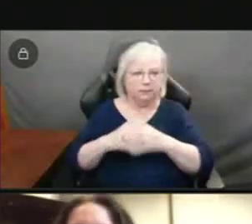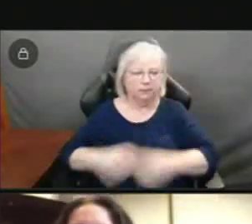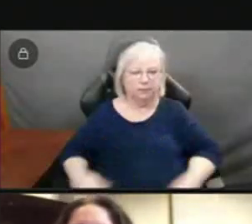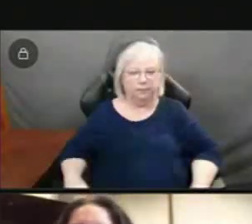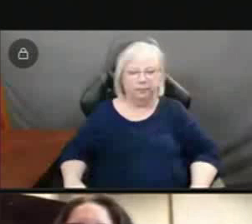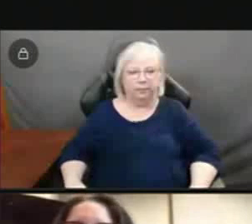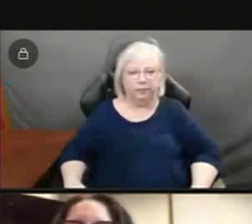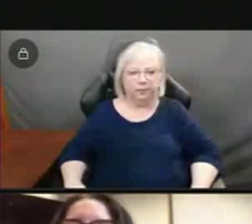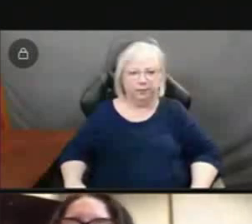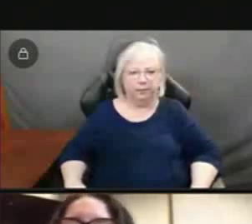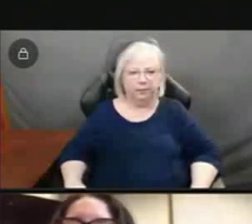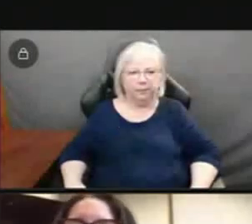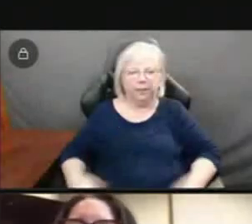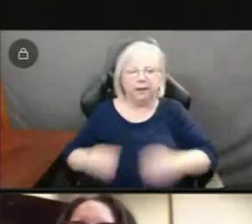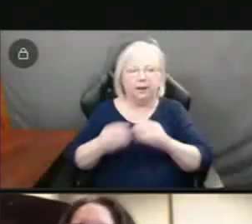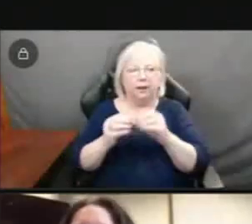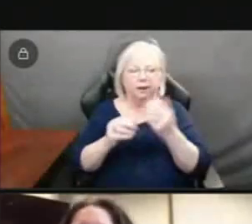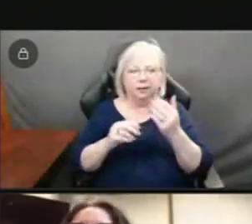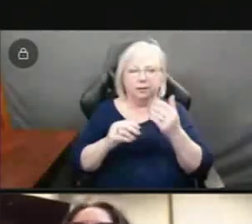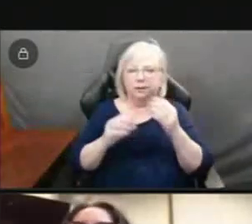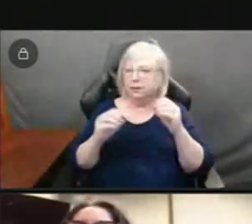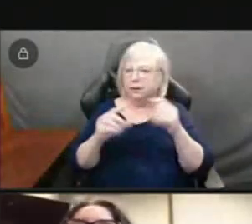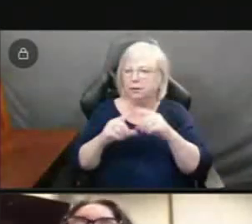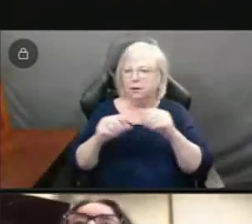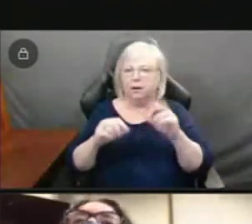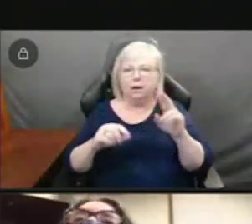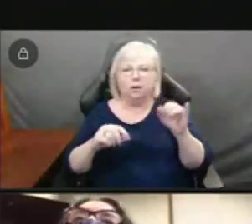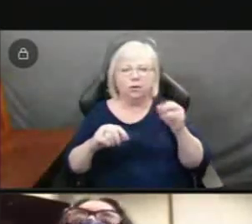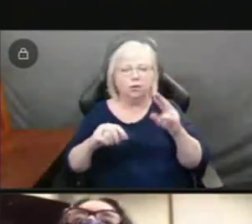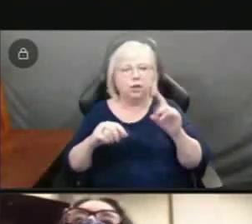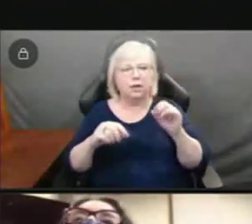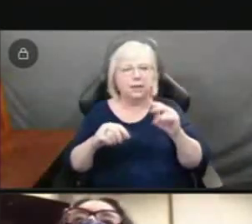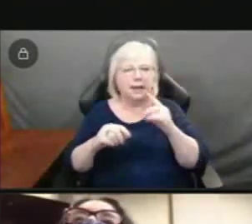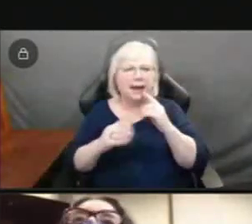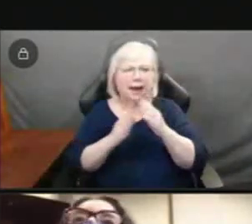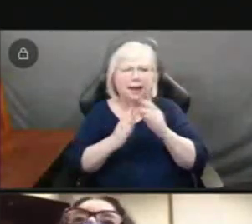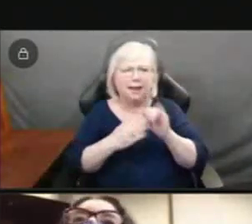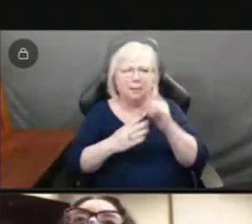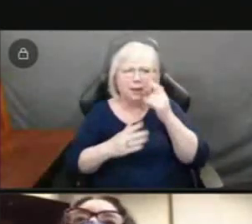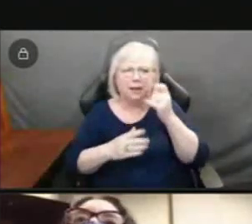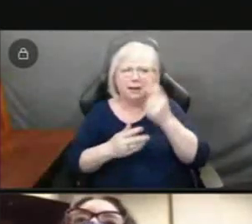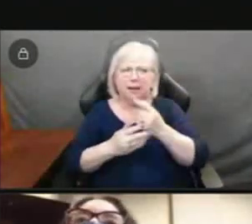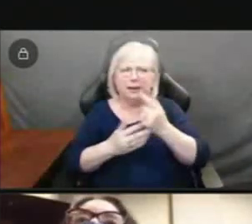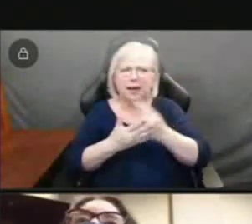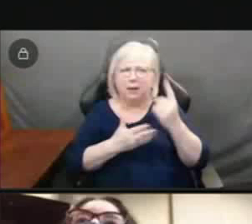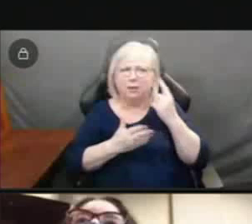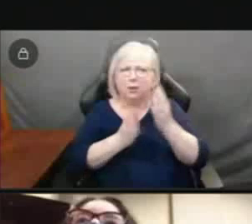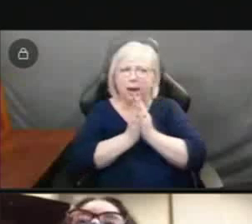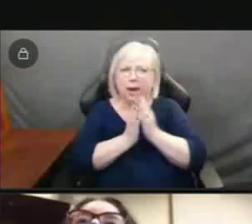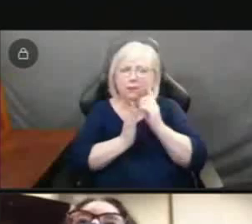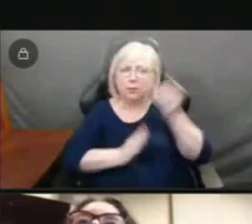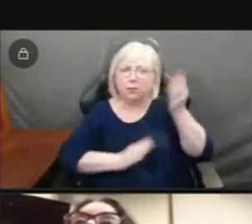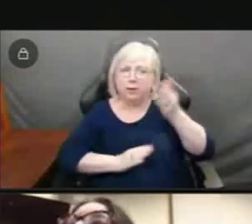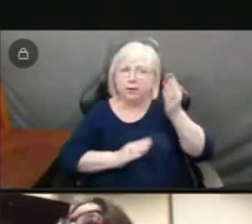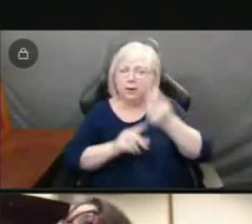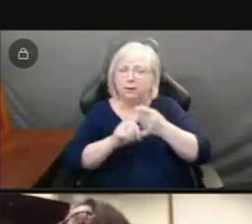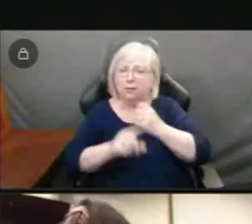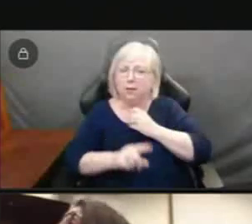There are no cards for item number 15. And I'll ask that, Mayor, because last week we asked for presentations from staff, and I